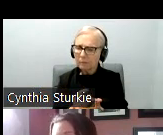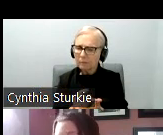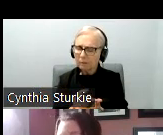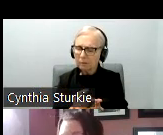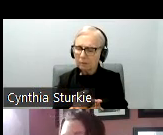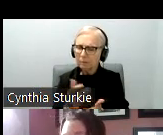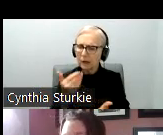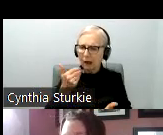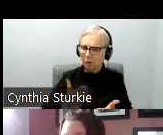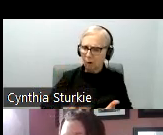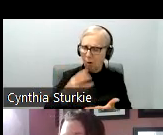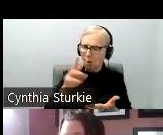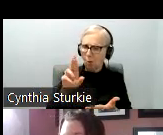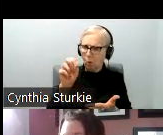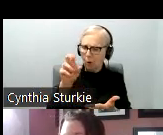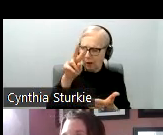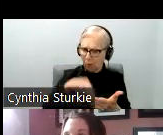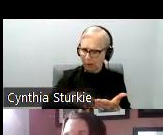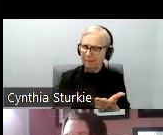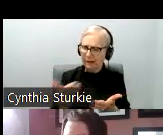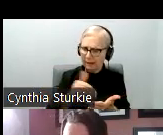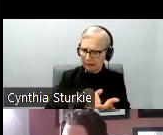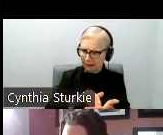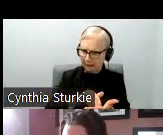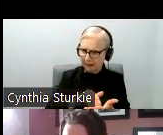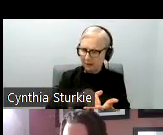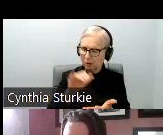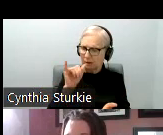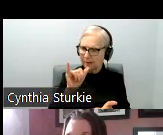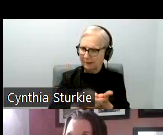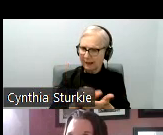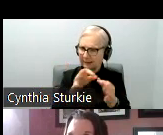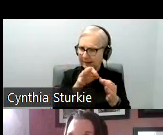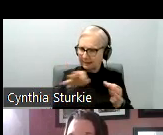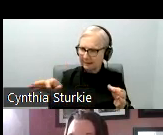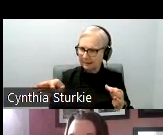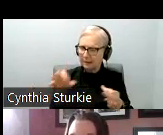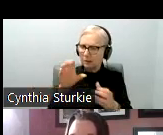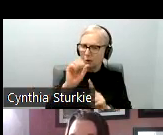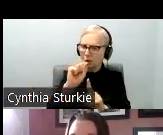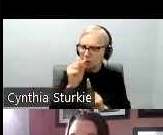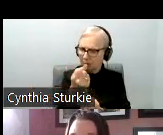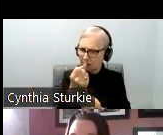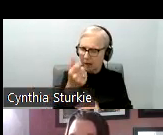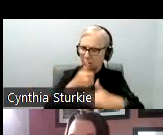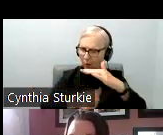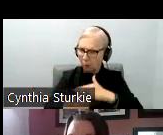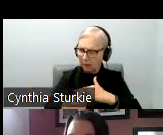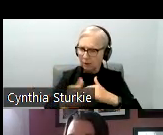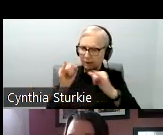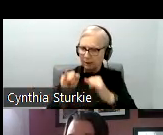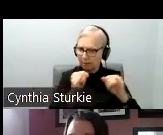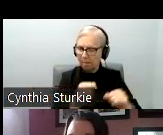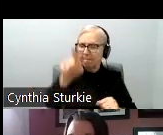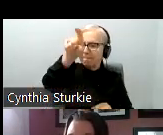I'll go reread that with that in mind, then. It's that statement that says circumstances under which individuals must